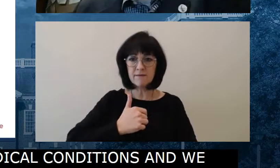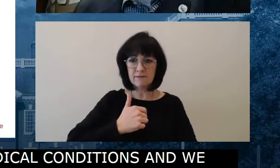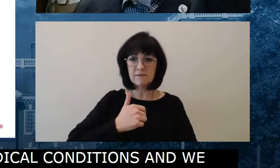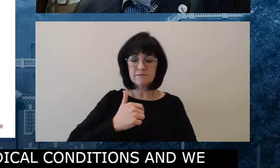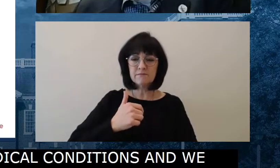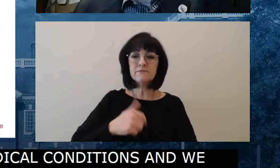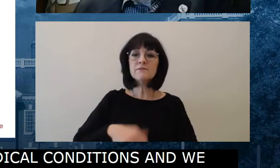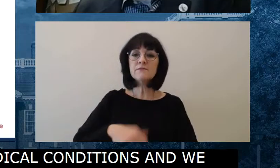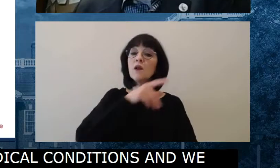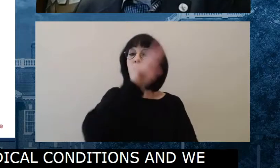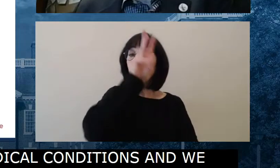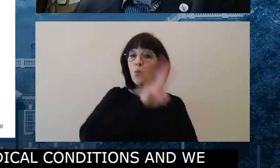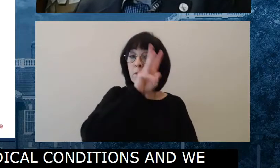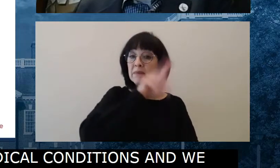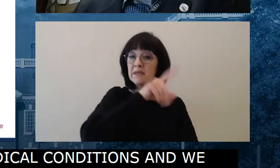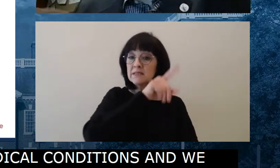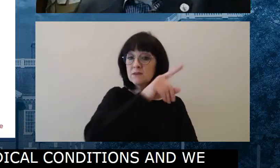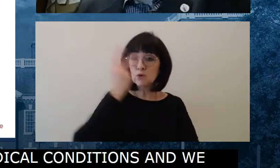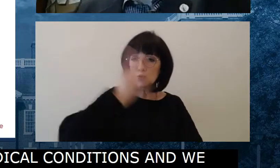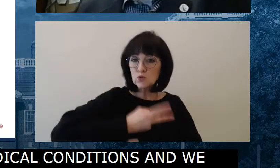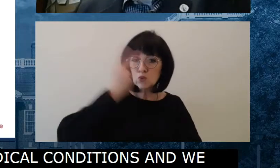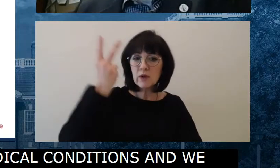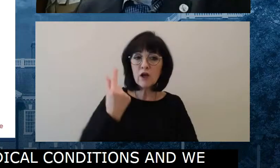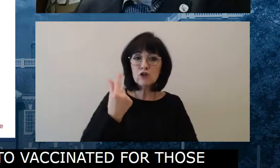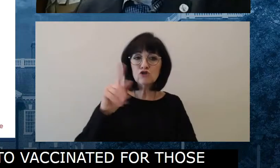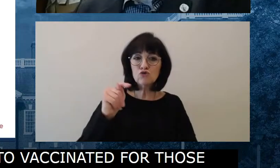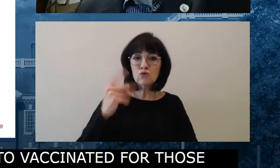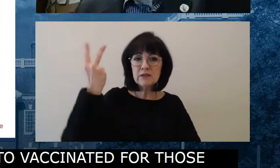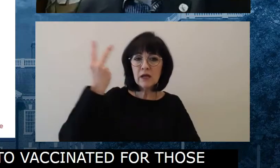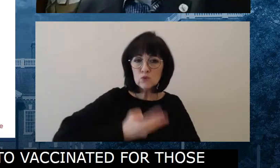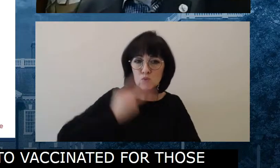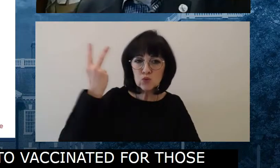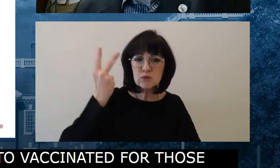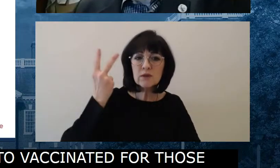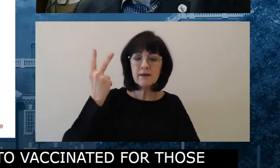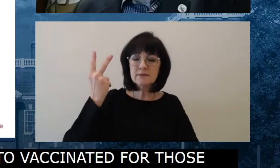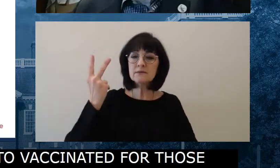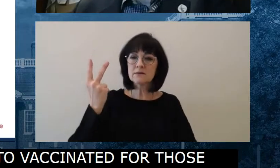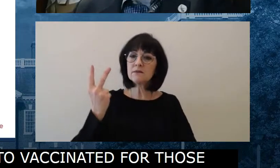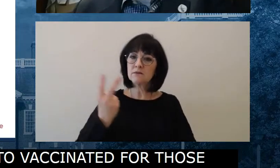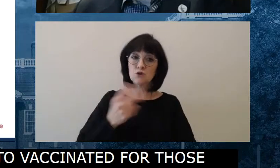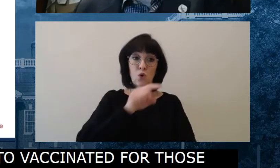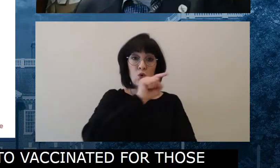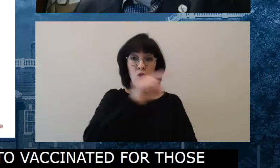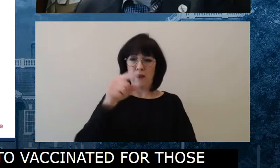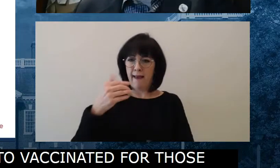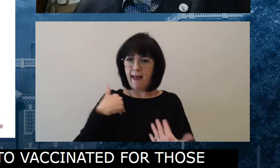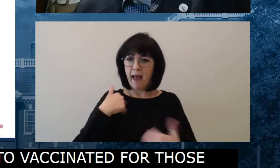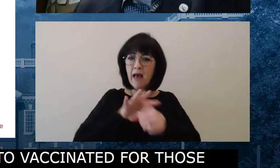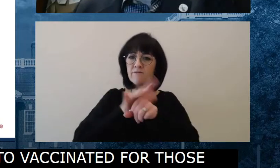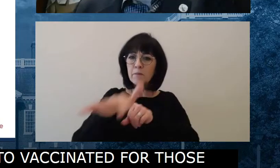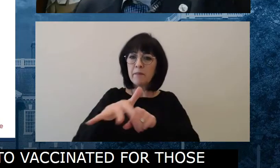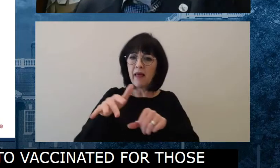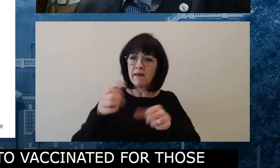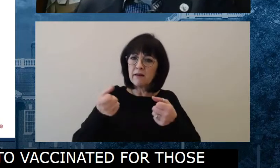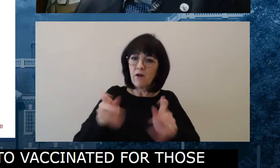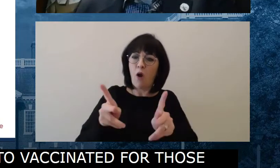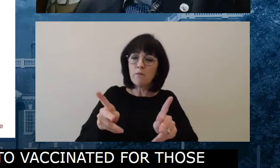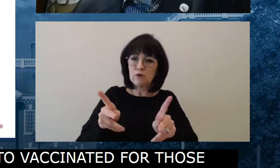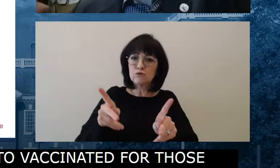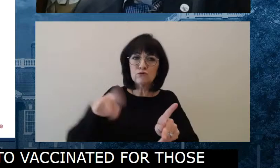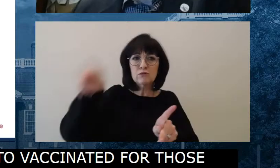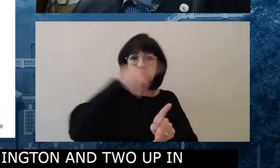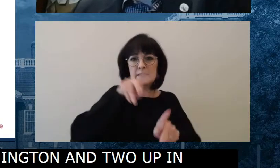days down in Georgetown. And everybody on the state waiting list has been offered an opportunity to get vaccinated at one of those. We